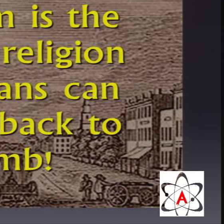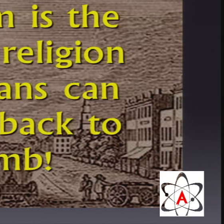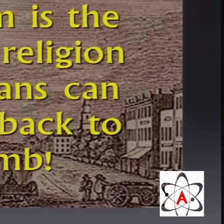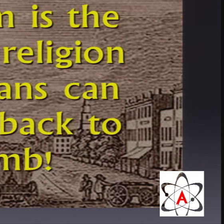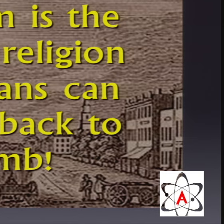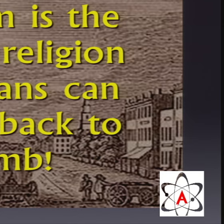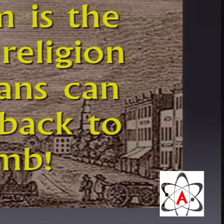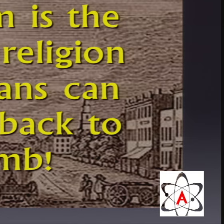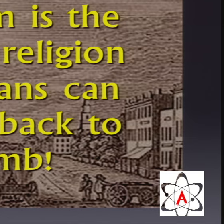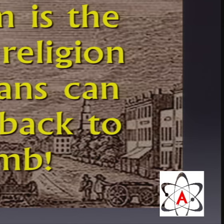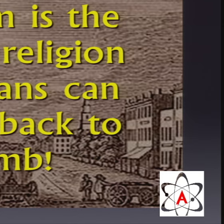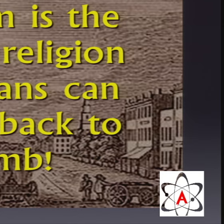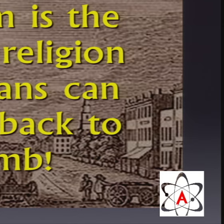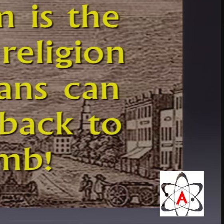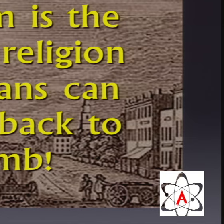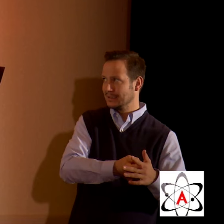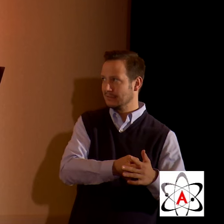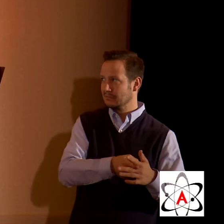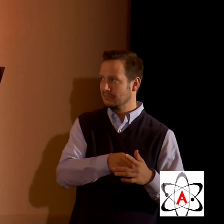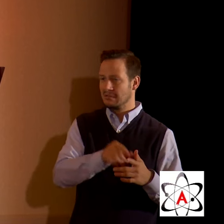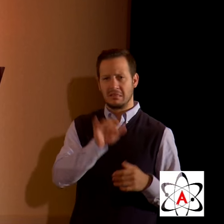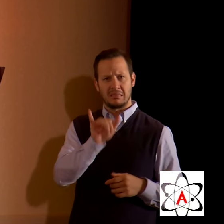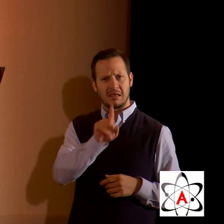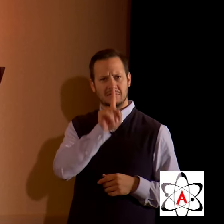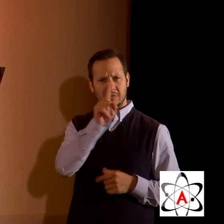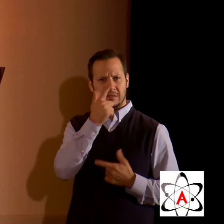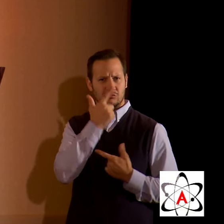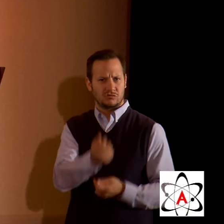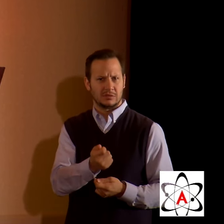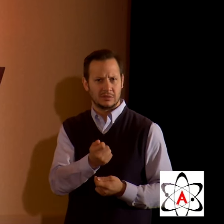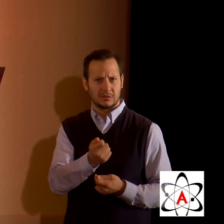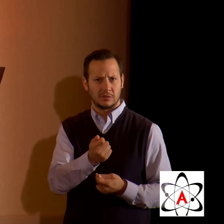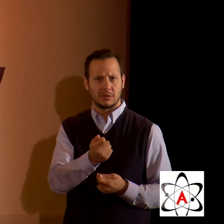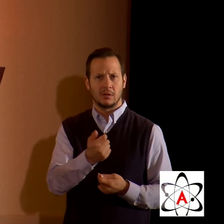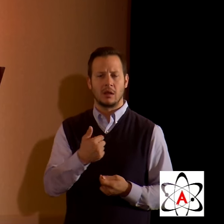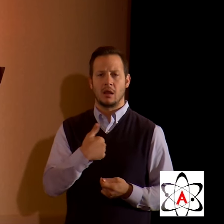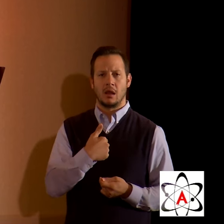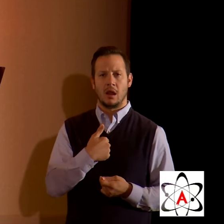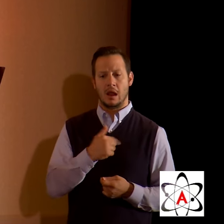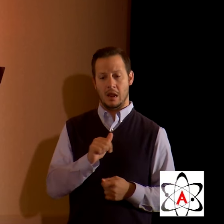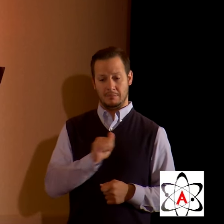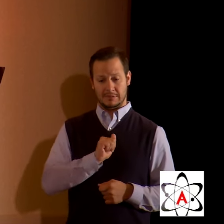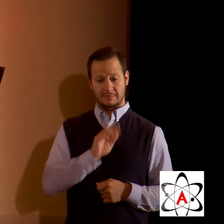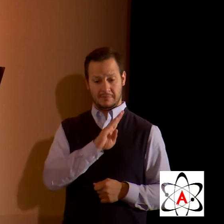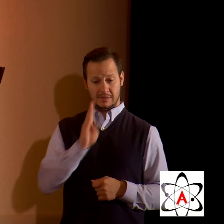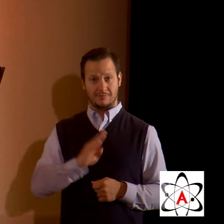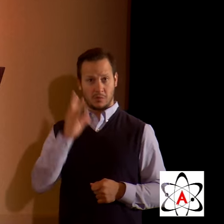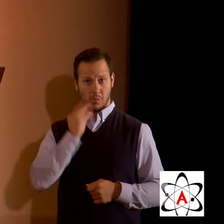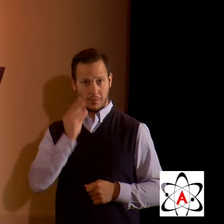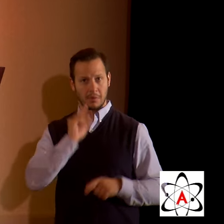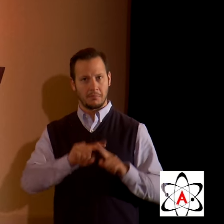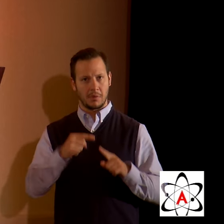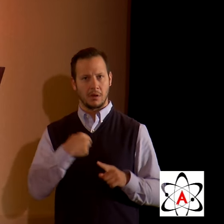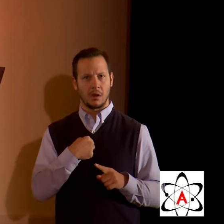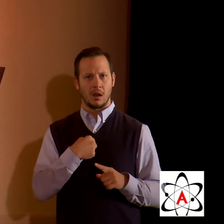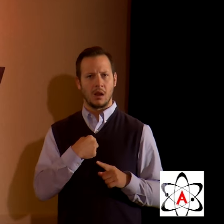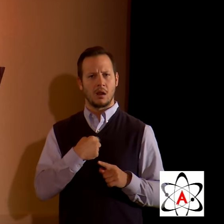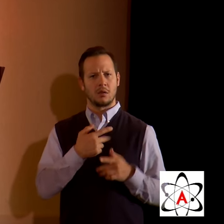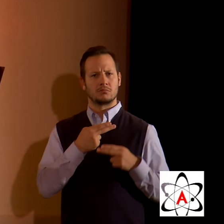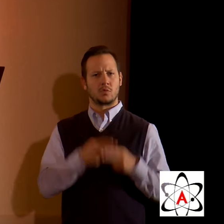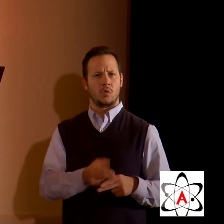womb. That fascinates me, so much so that though I've never been Mormon, I consider myself a Mormon